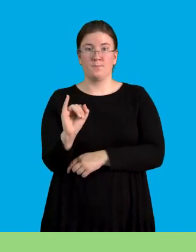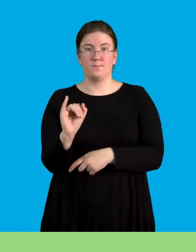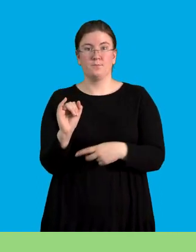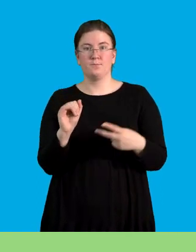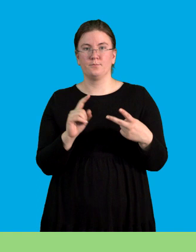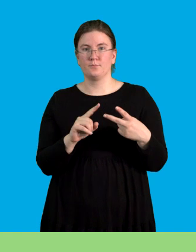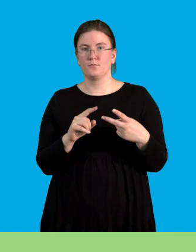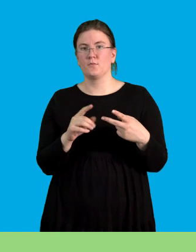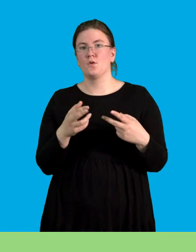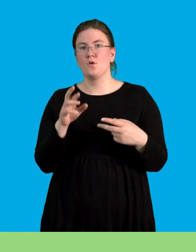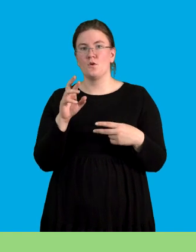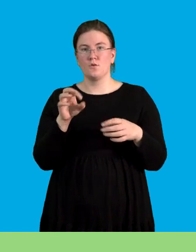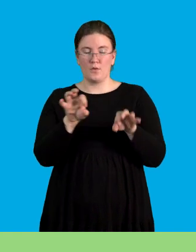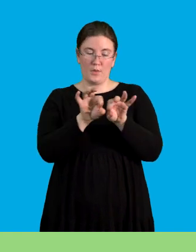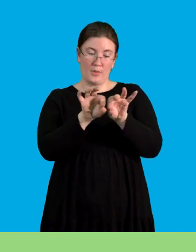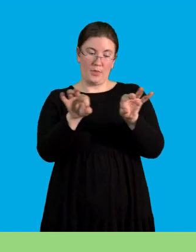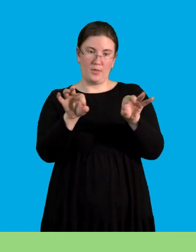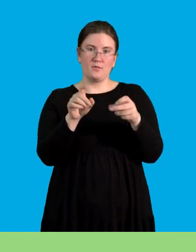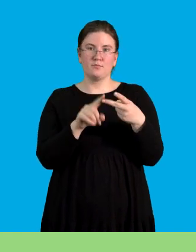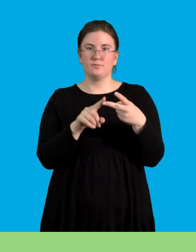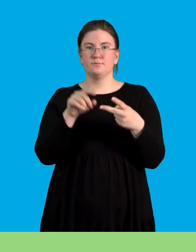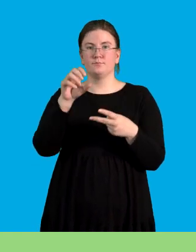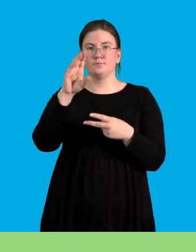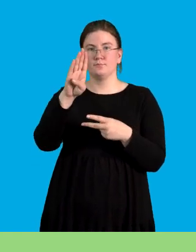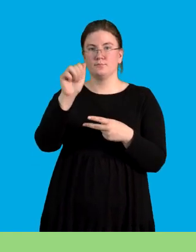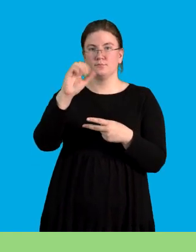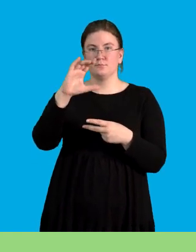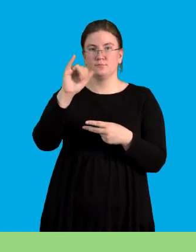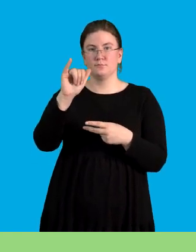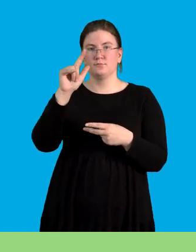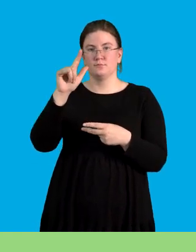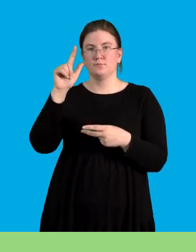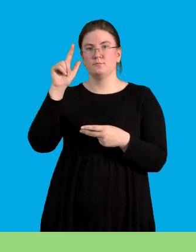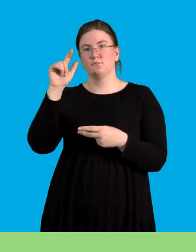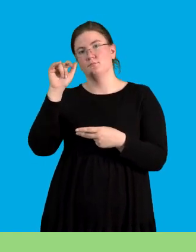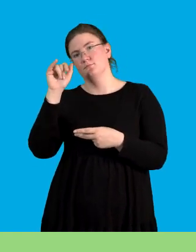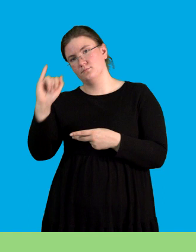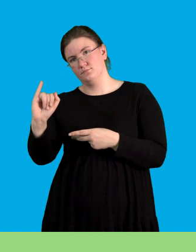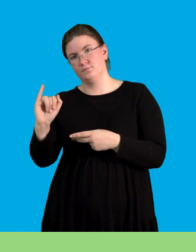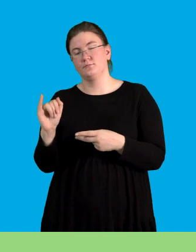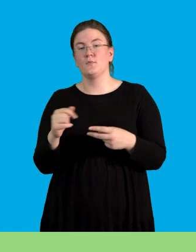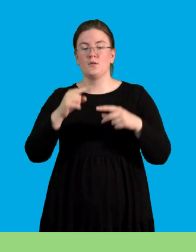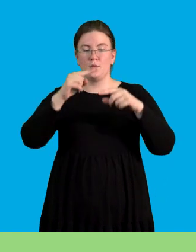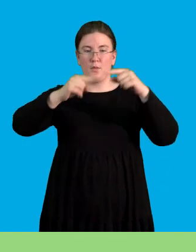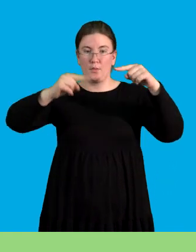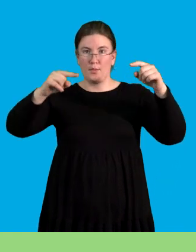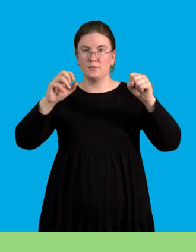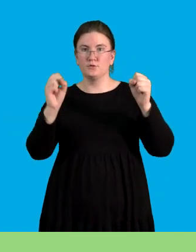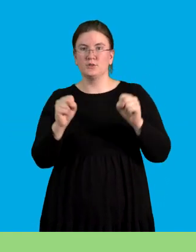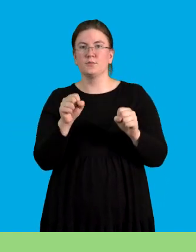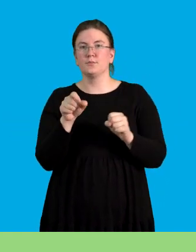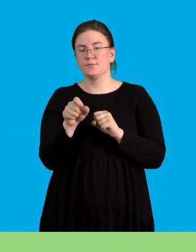bacteria, rod-shaped bacteria are called bacilli bacteria, and spiral-shaped bacteria are